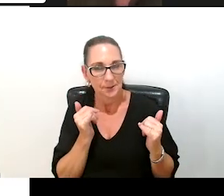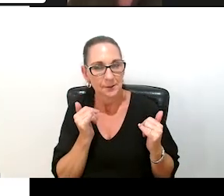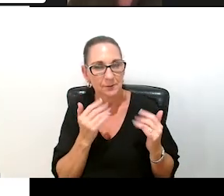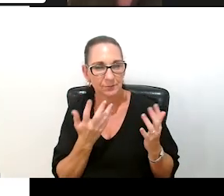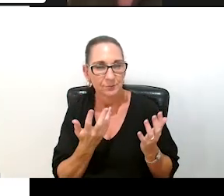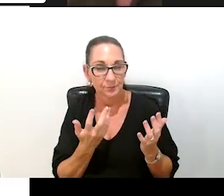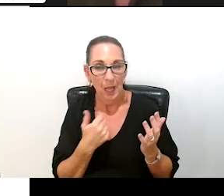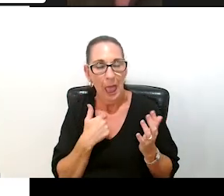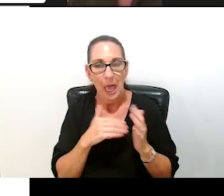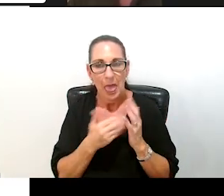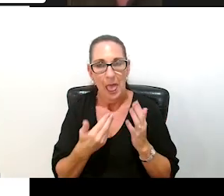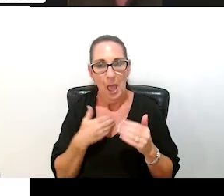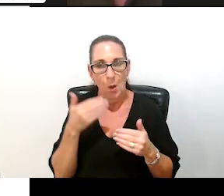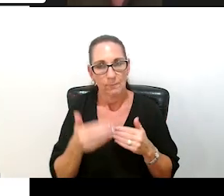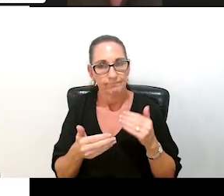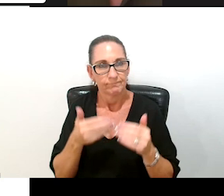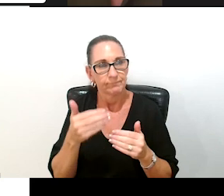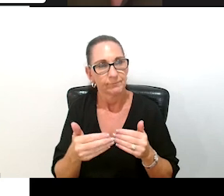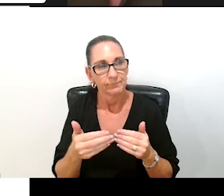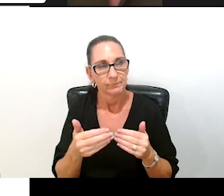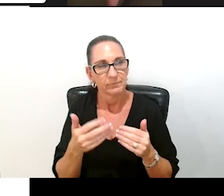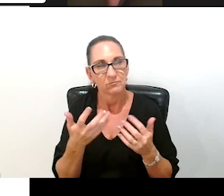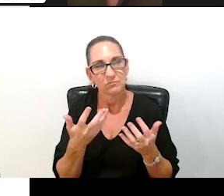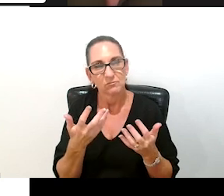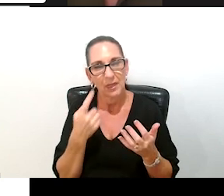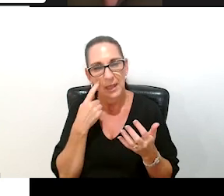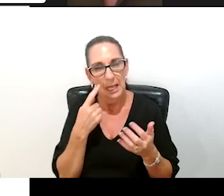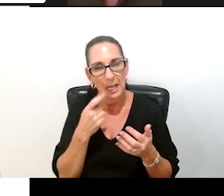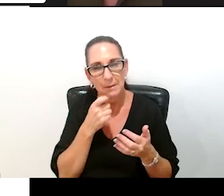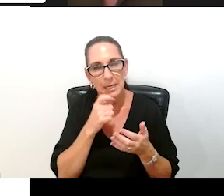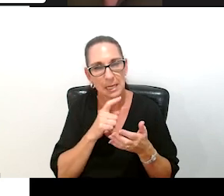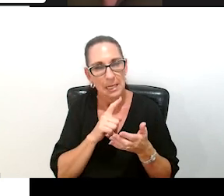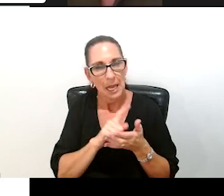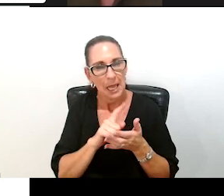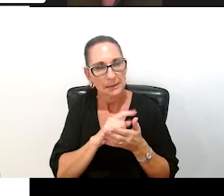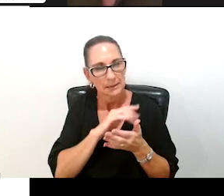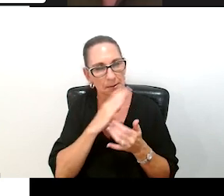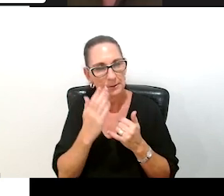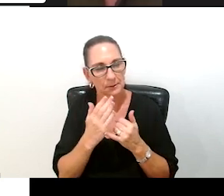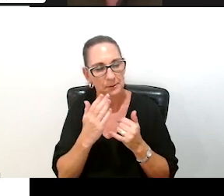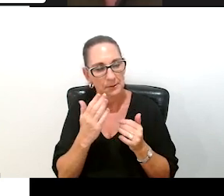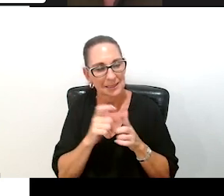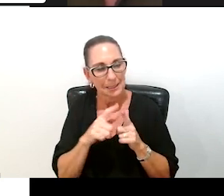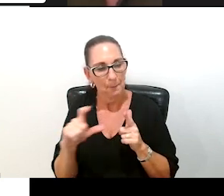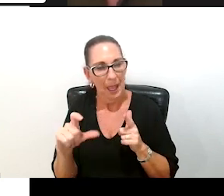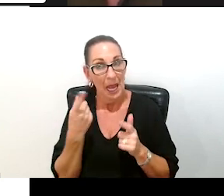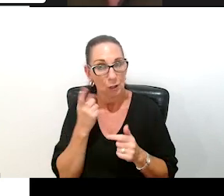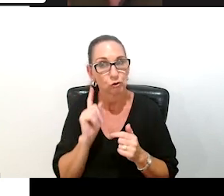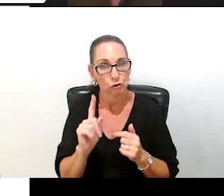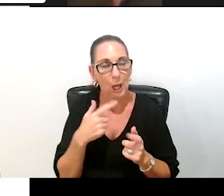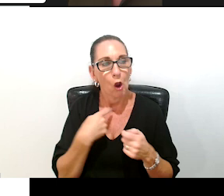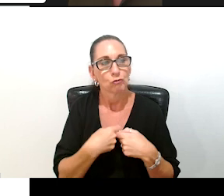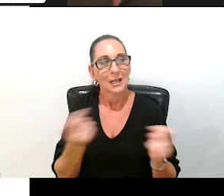we've since moved on, and in late last year, in December last year, 2024, we released